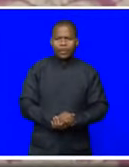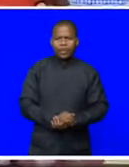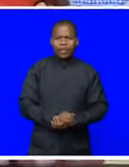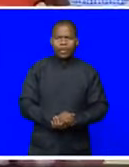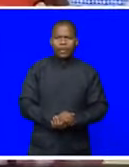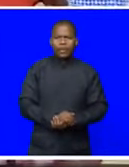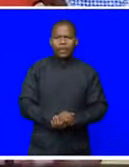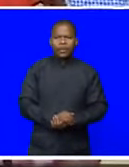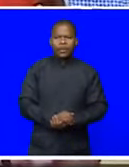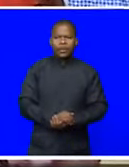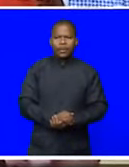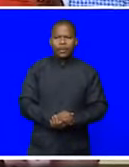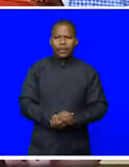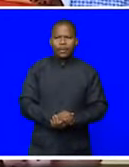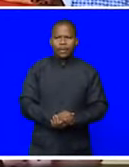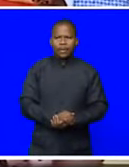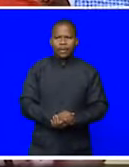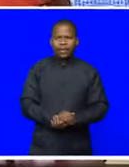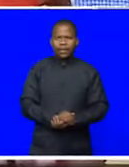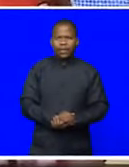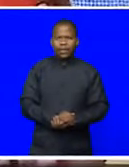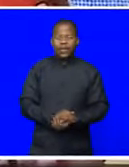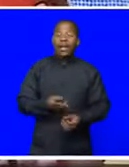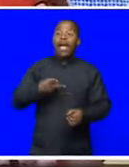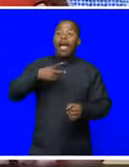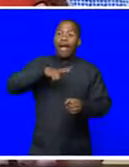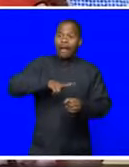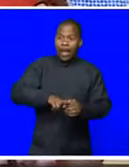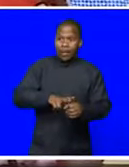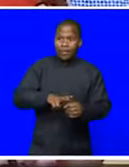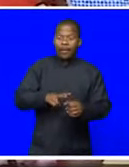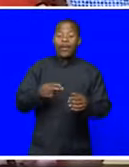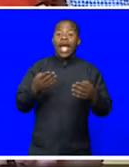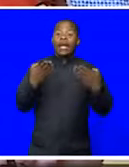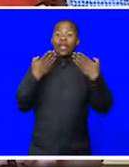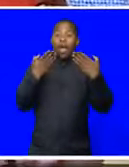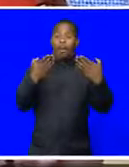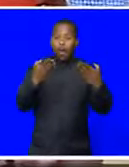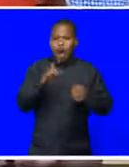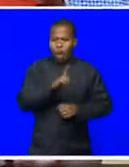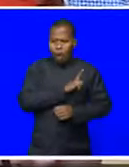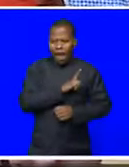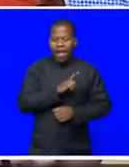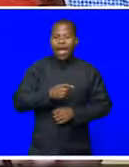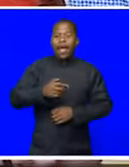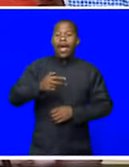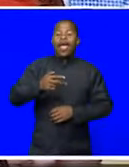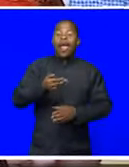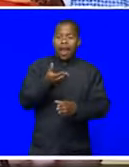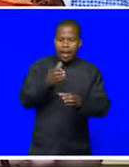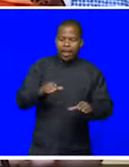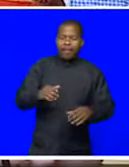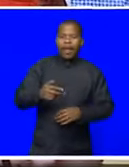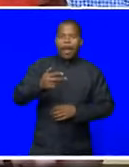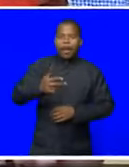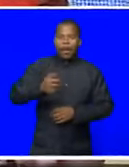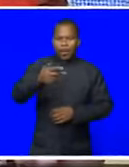Eswatini. We also value the contribution that Portugal makes,